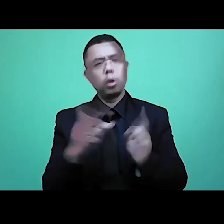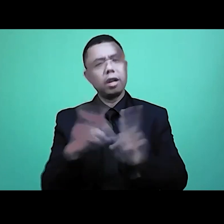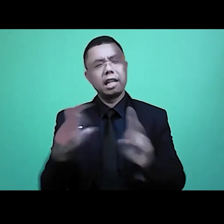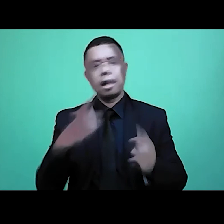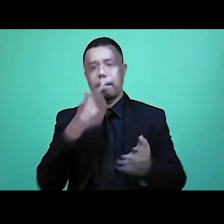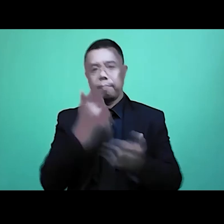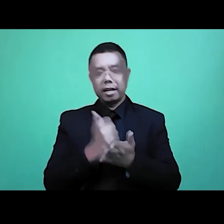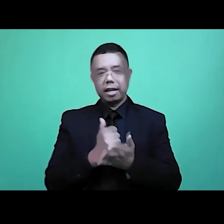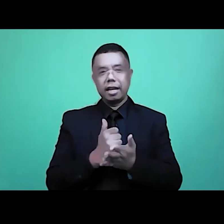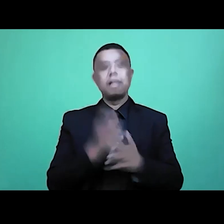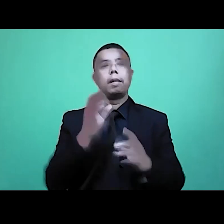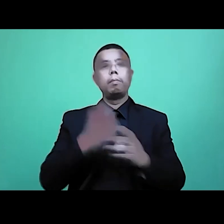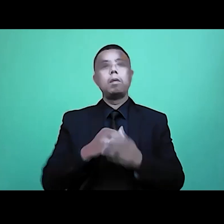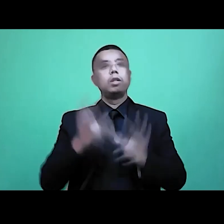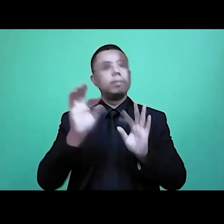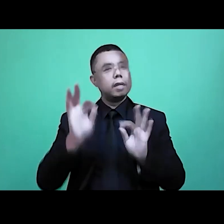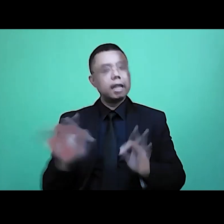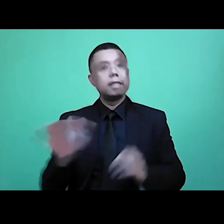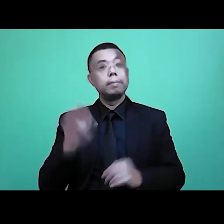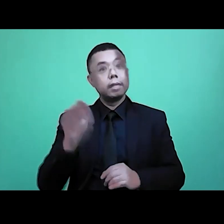and in commerce and in government.